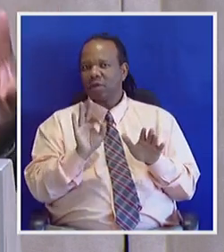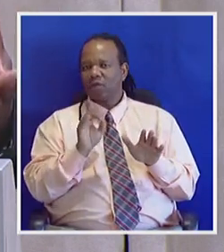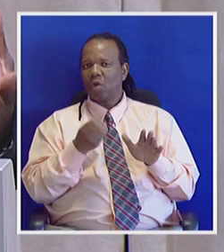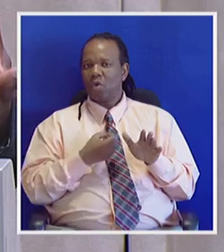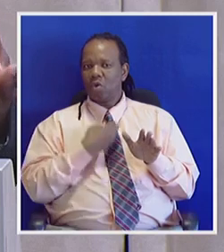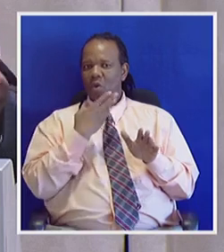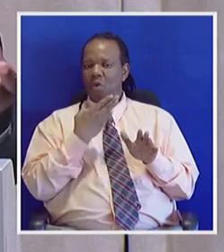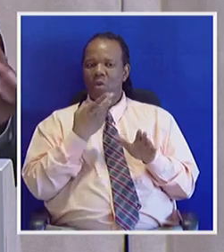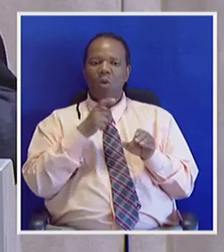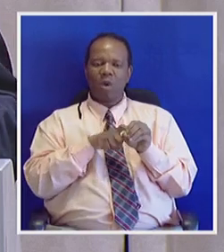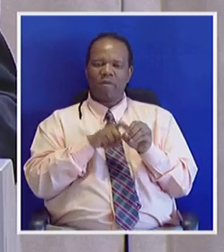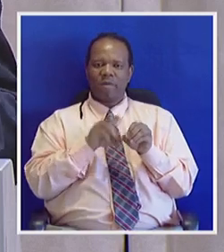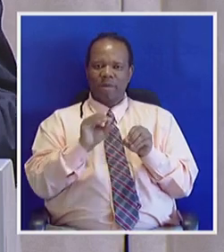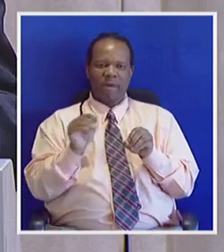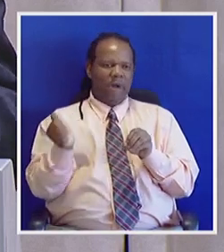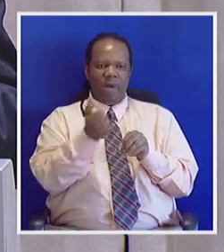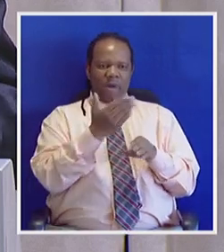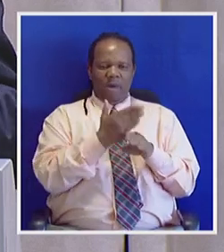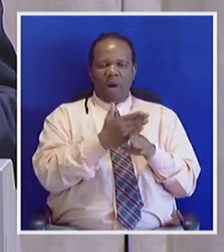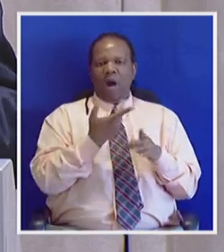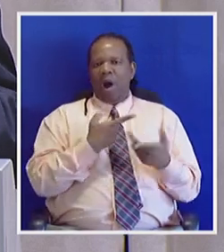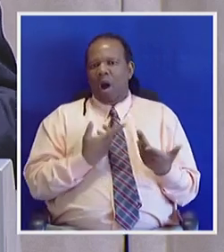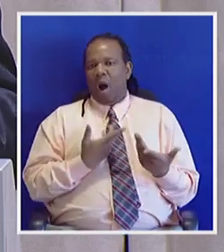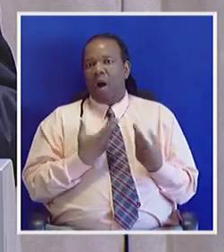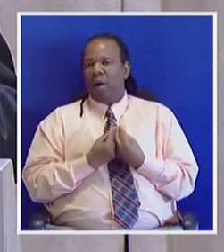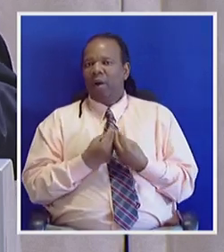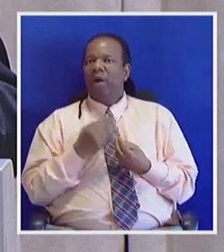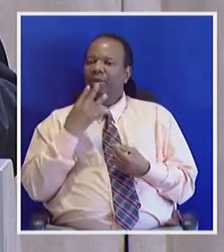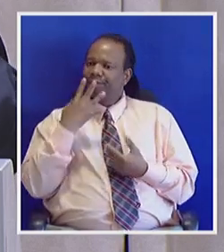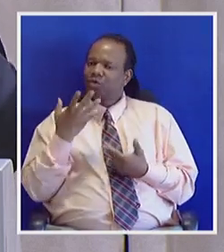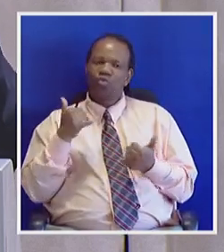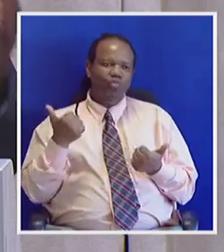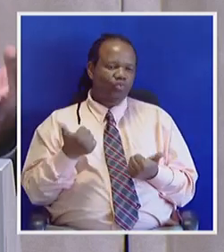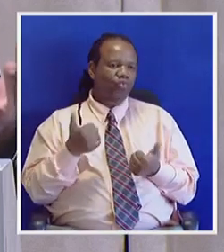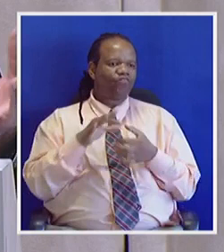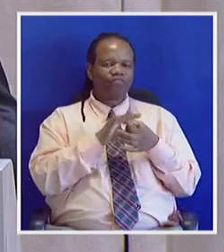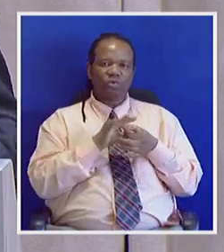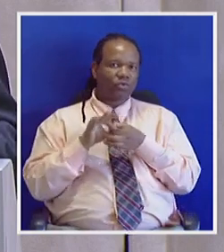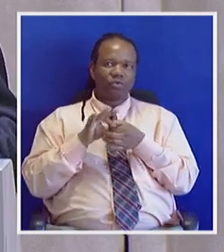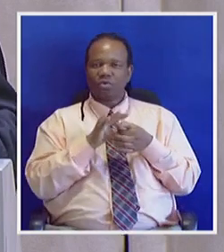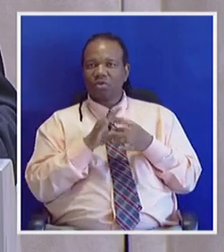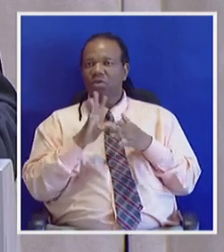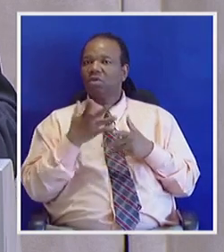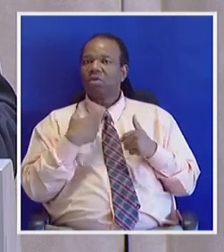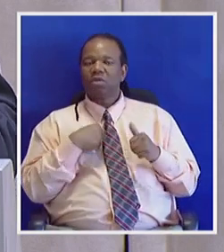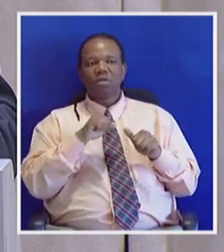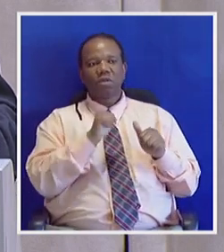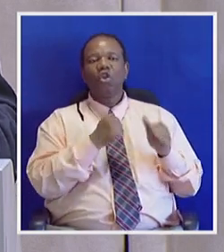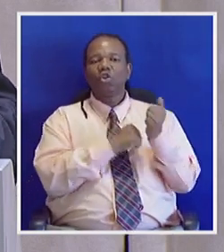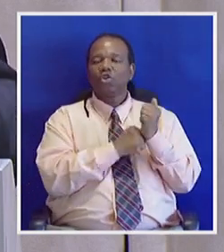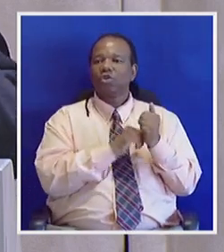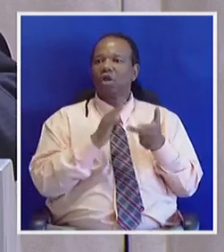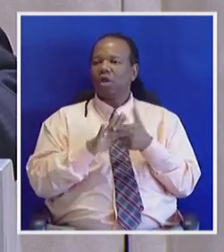people who qualify. And this happens because of the symbiotic relationship between industry and our TVET